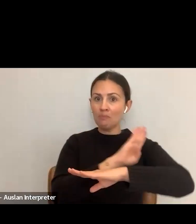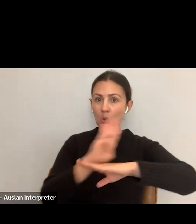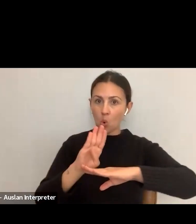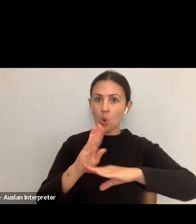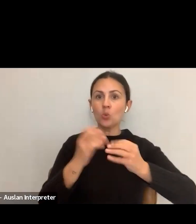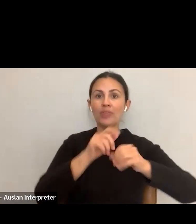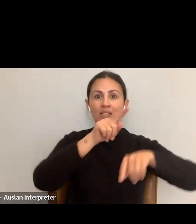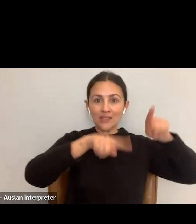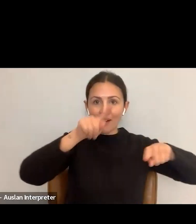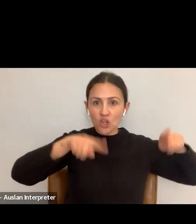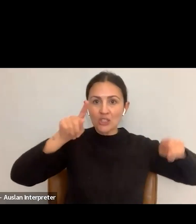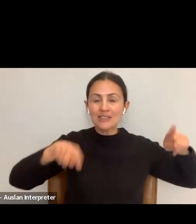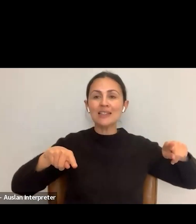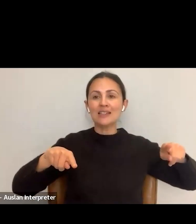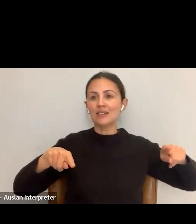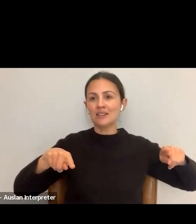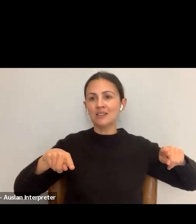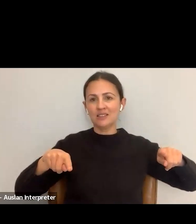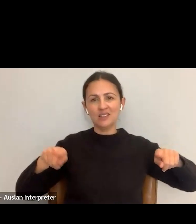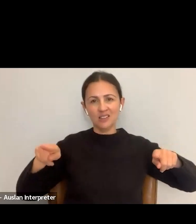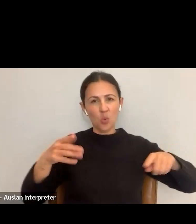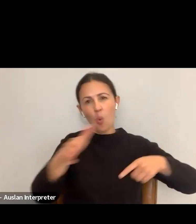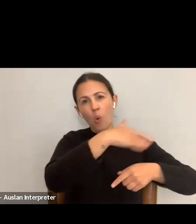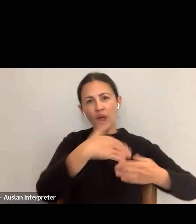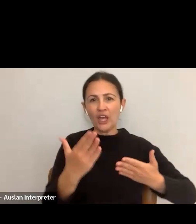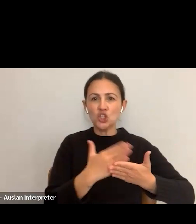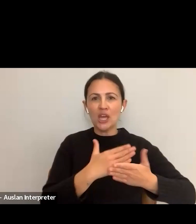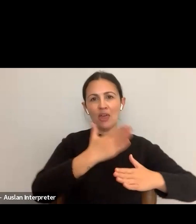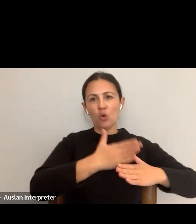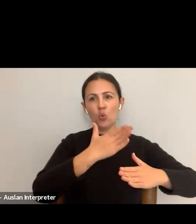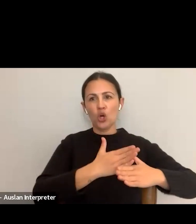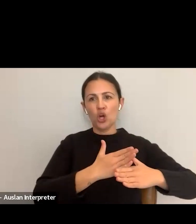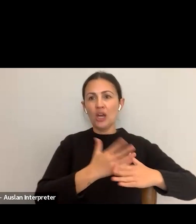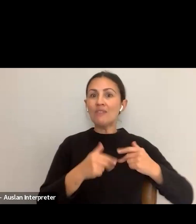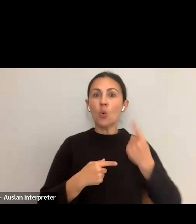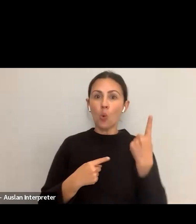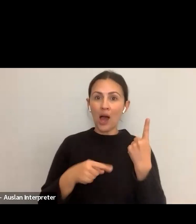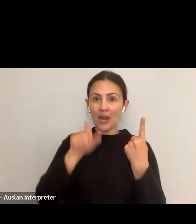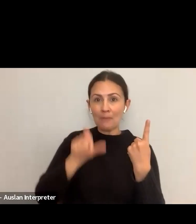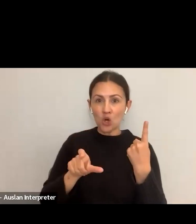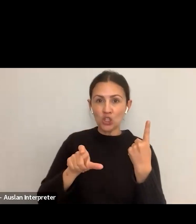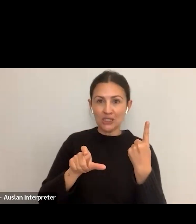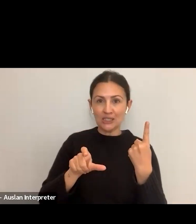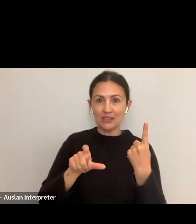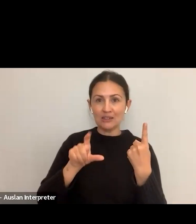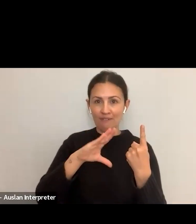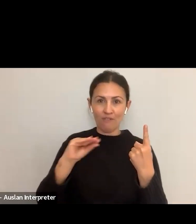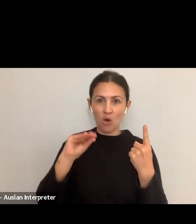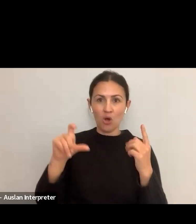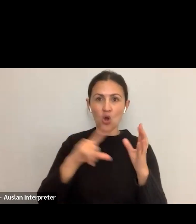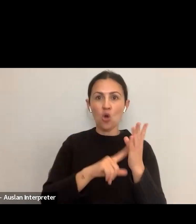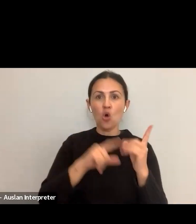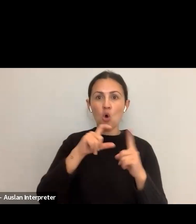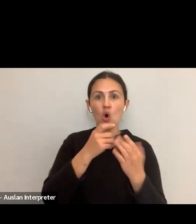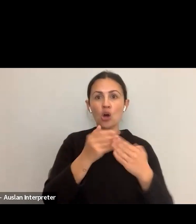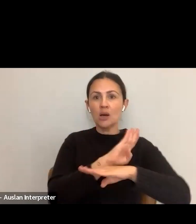everything that's not, as they say, pale, male and stale. And that's not sizable. That's not sustainable. Okay, that's not sustainable.